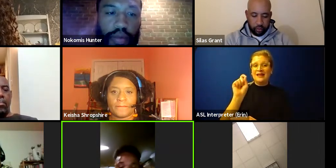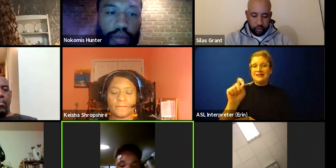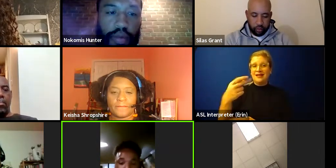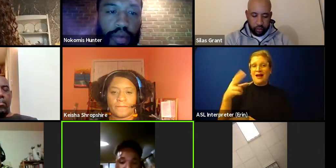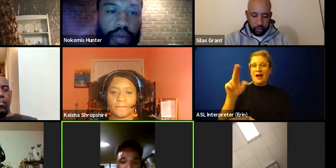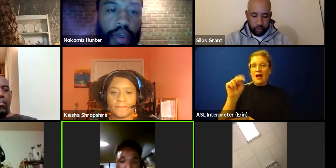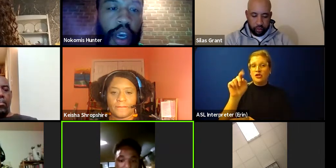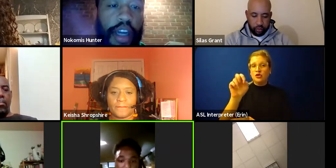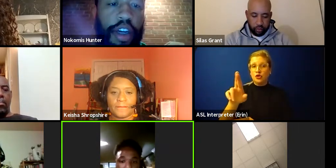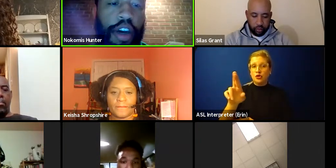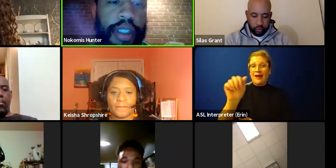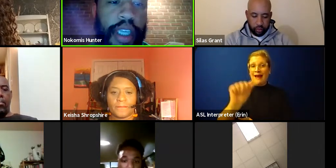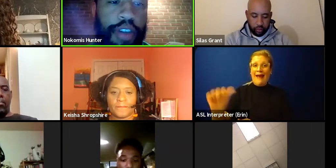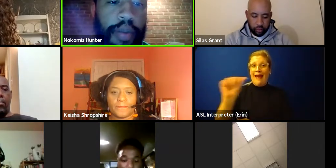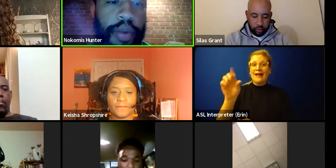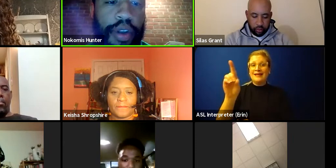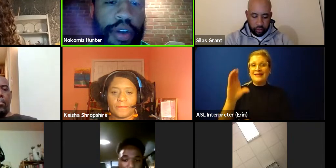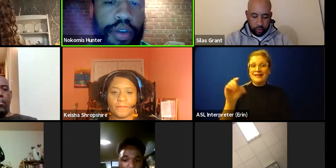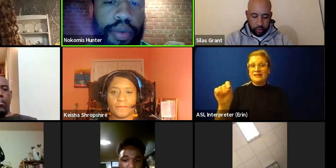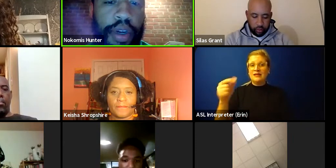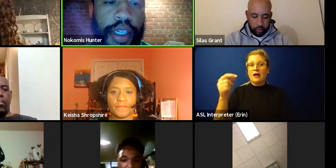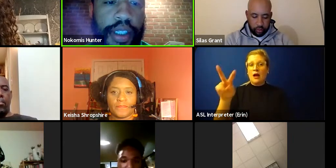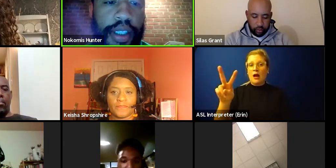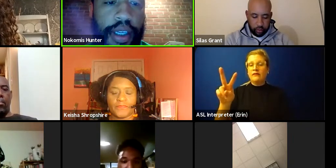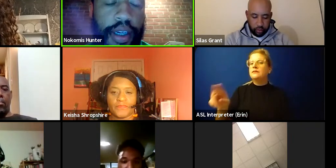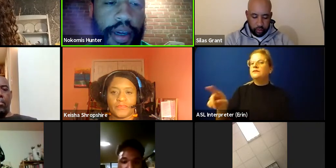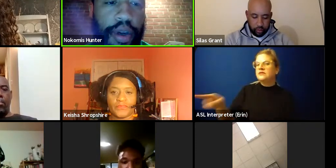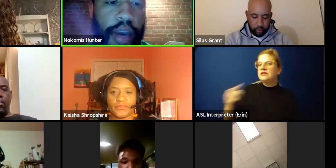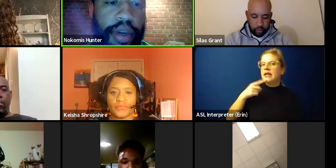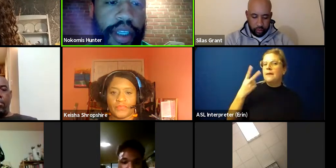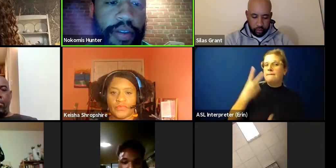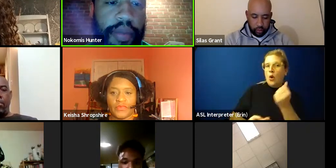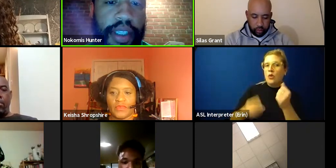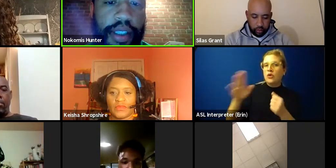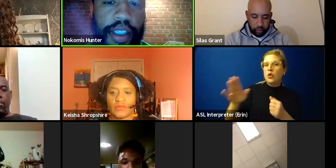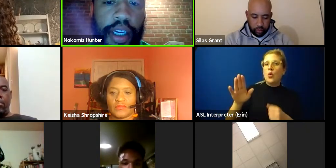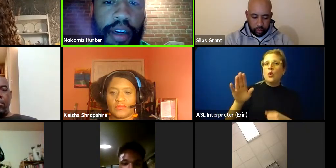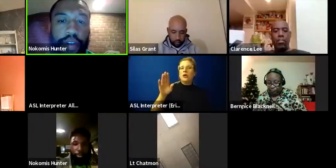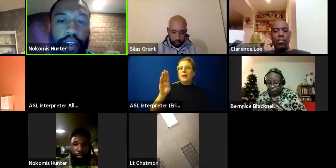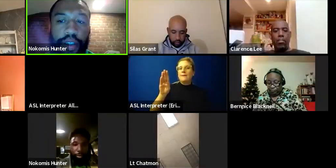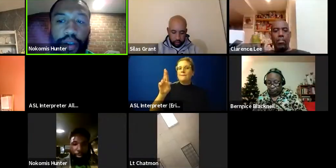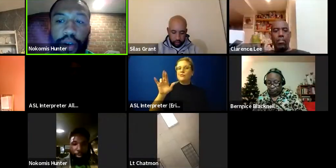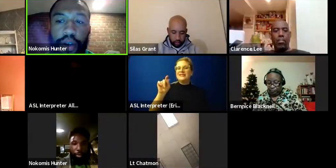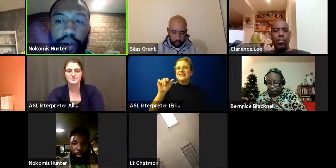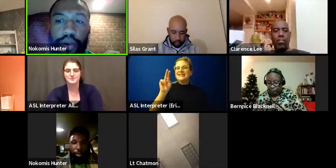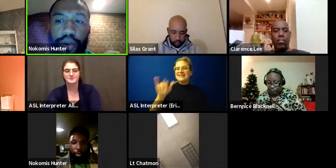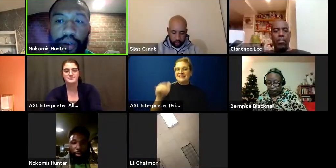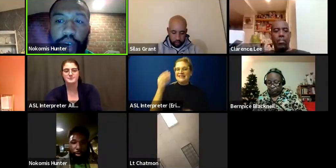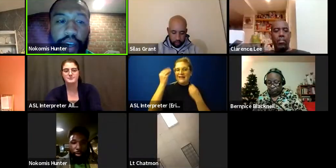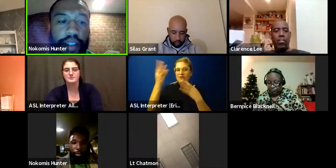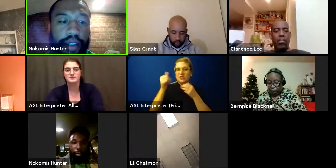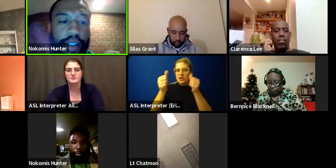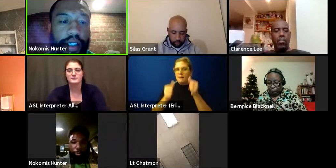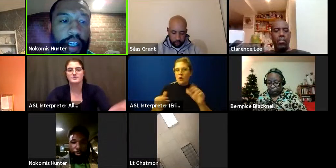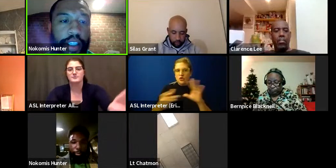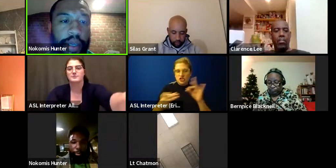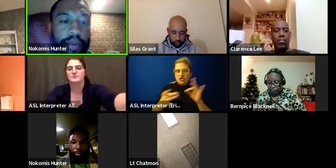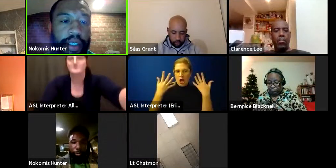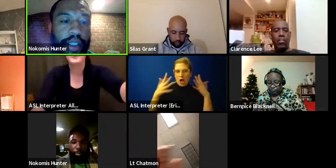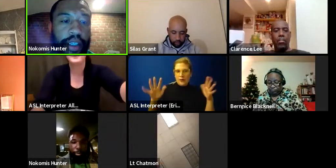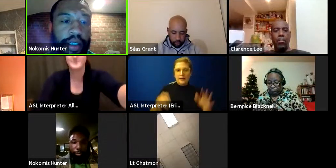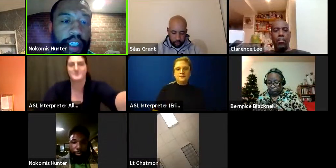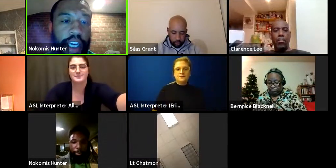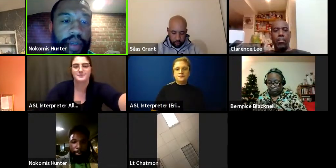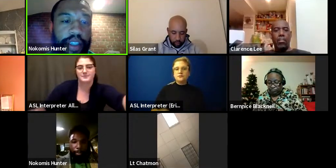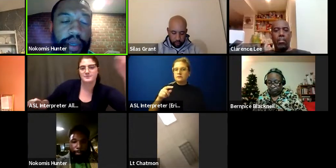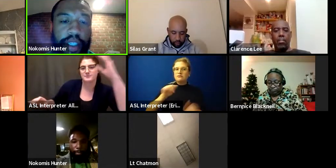nokomis.hunter@dc.gov. And Nokomis, I dropped both of you, Brittany's, your and Brittany's information in the chat already. So those who have access to the chat should be